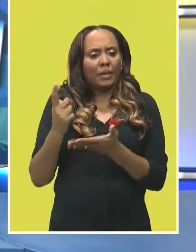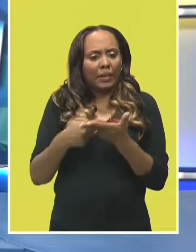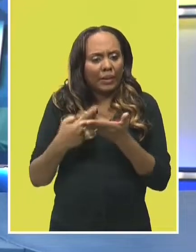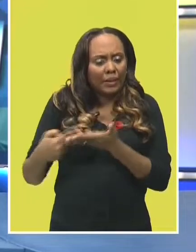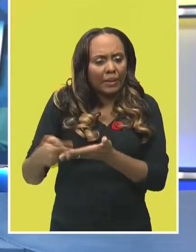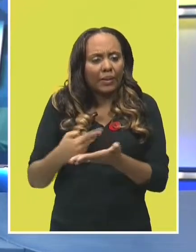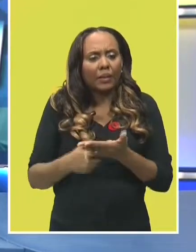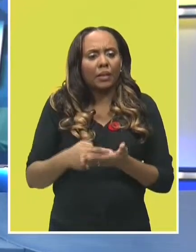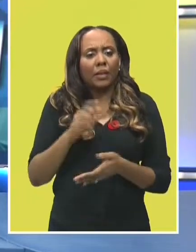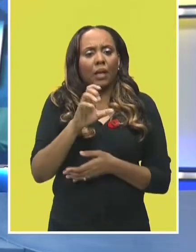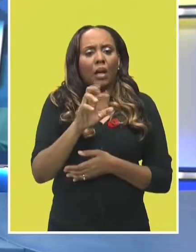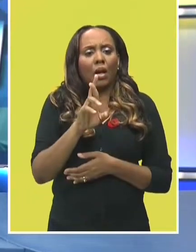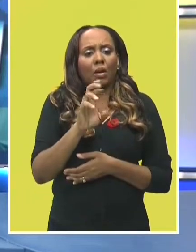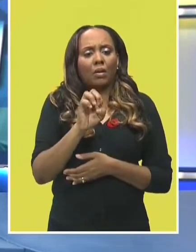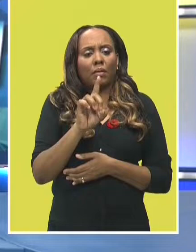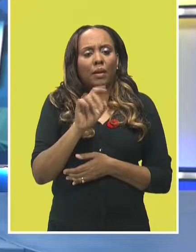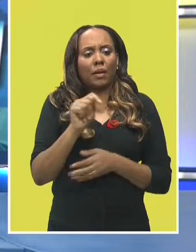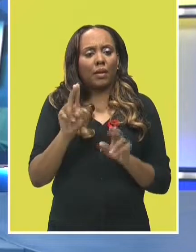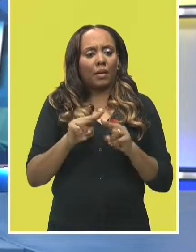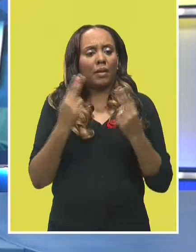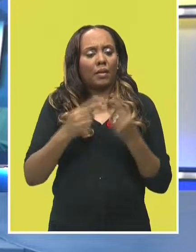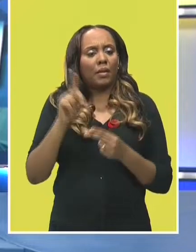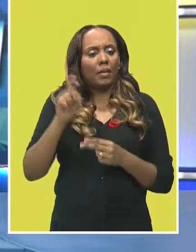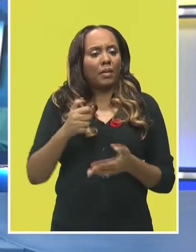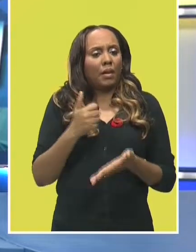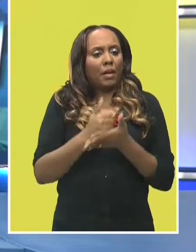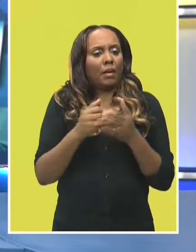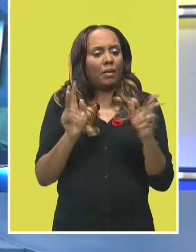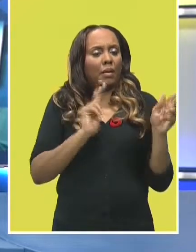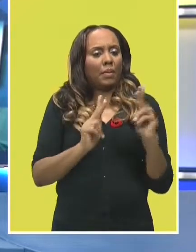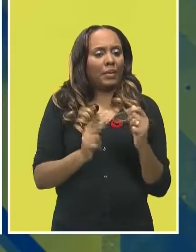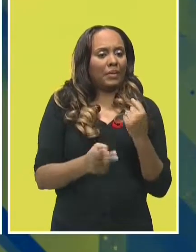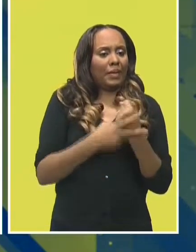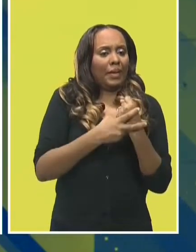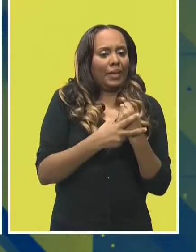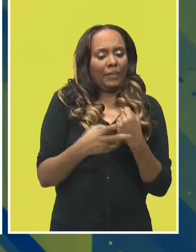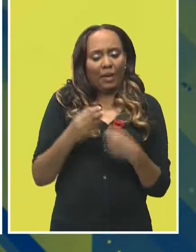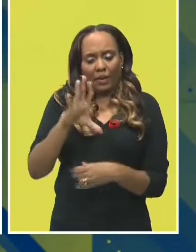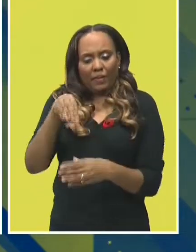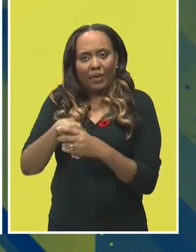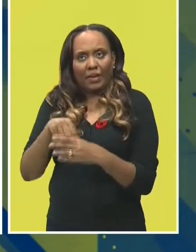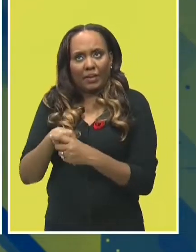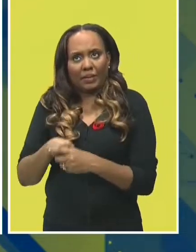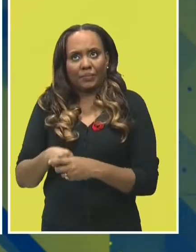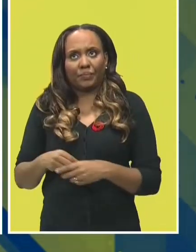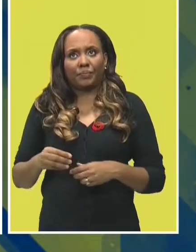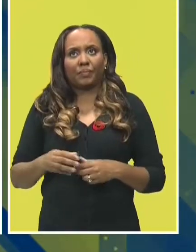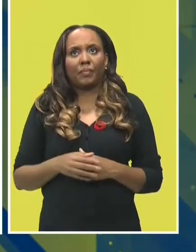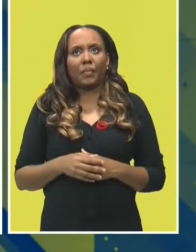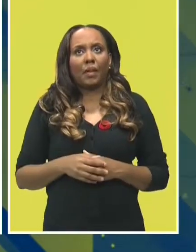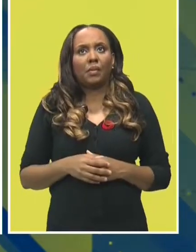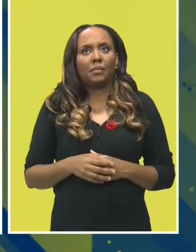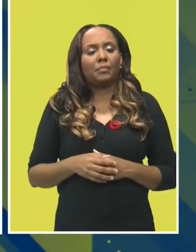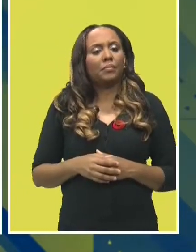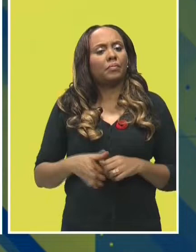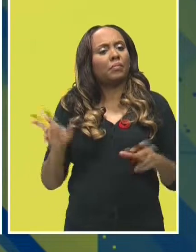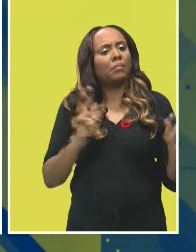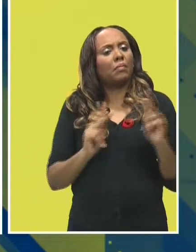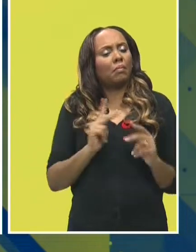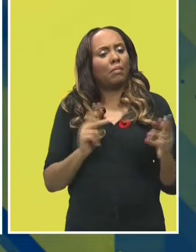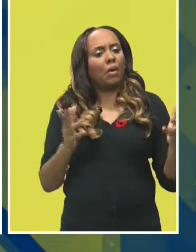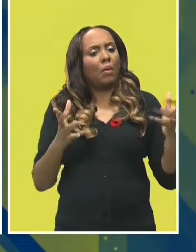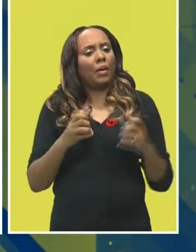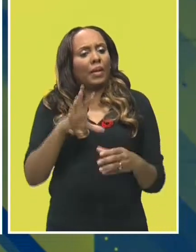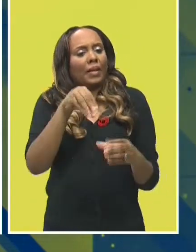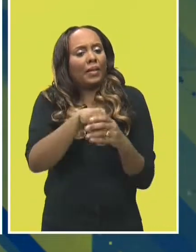have a role to play in helping citizens save and invest in a way that's going to get them a real return on their